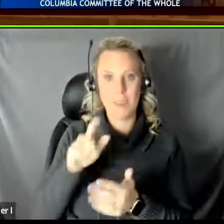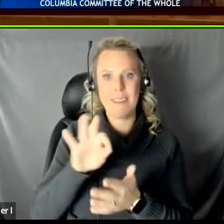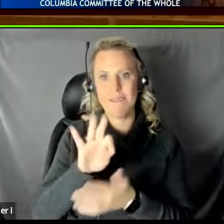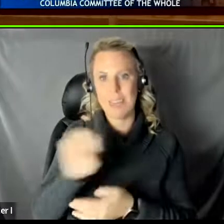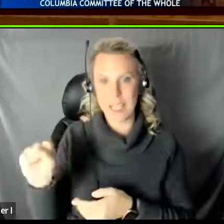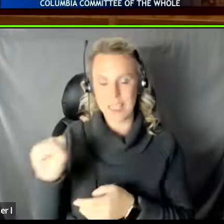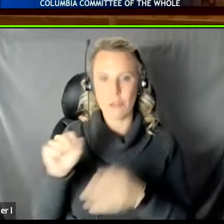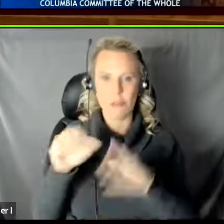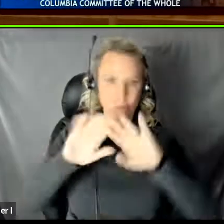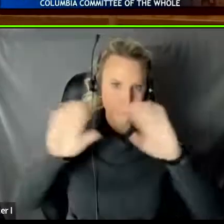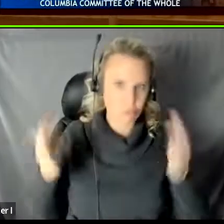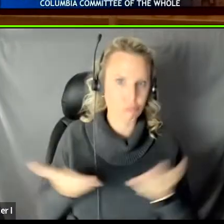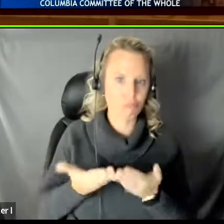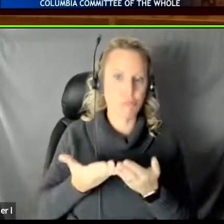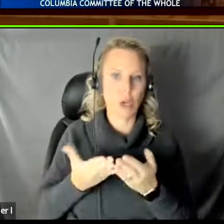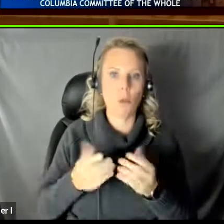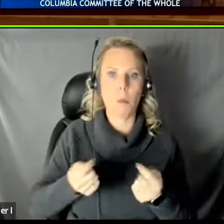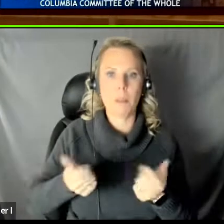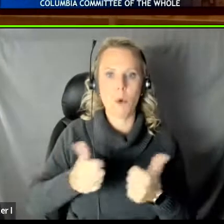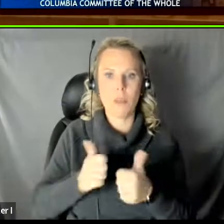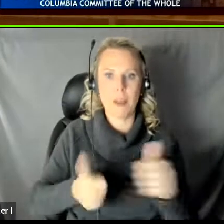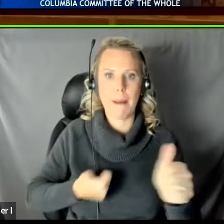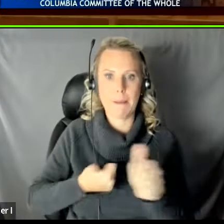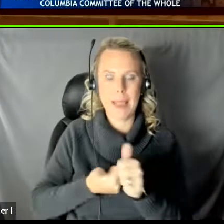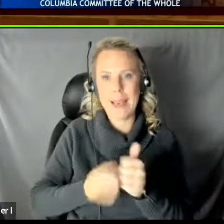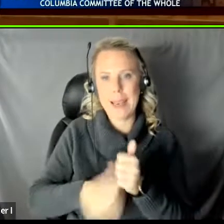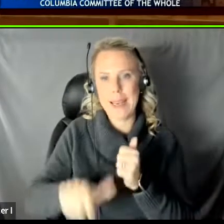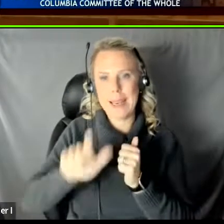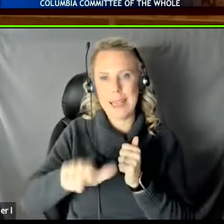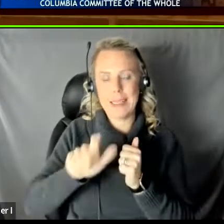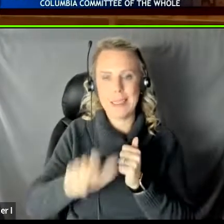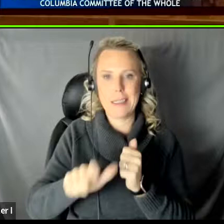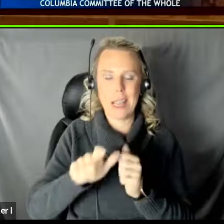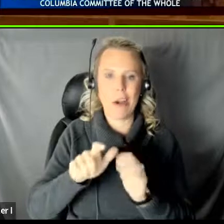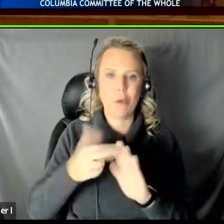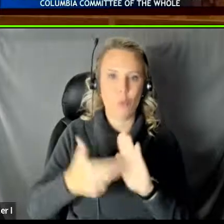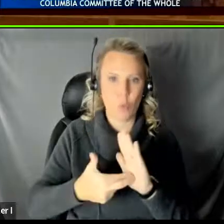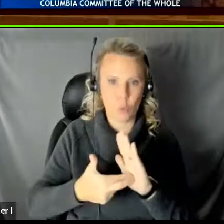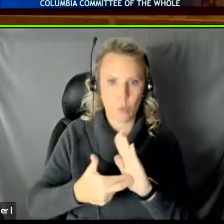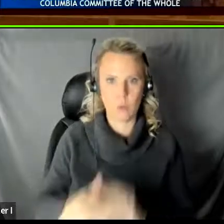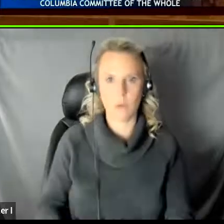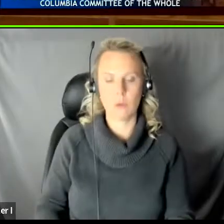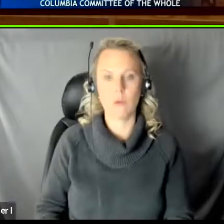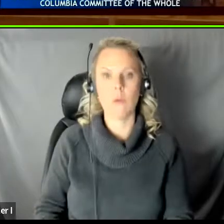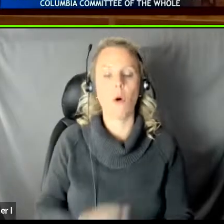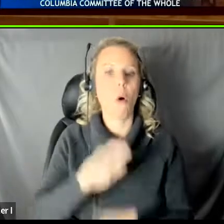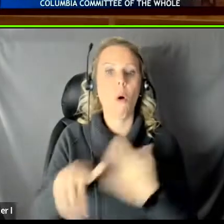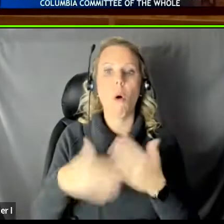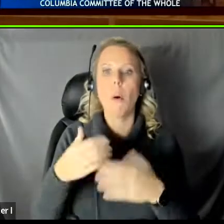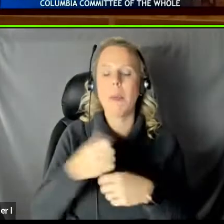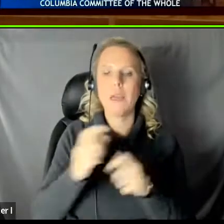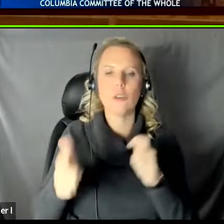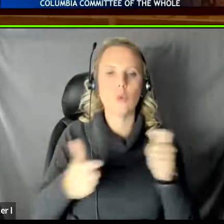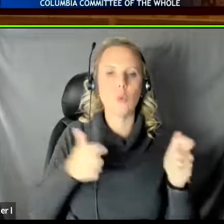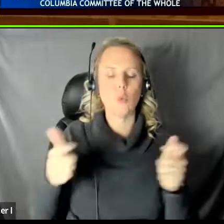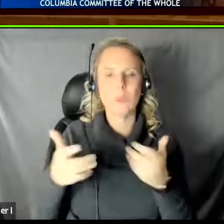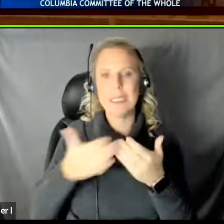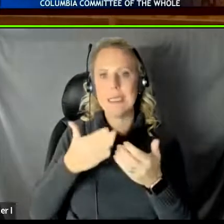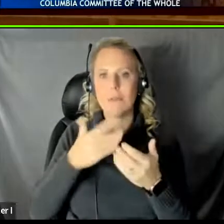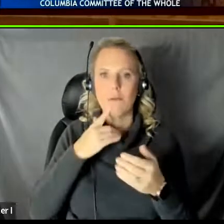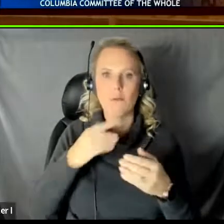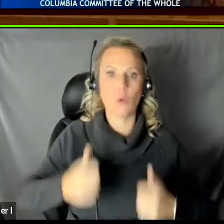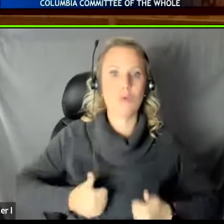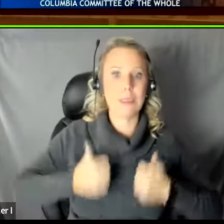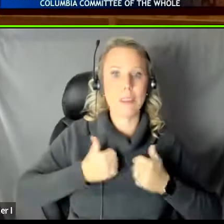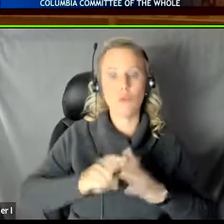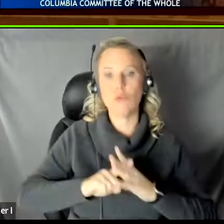across the board, and removes or updates outdated and unnecessary provisions. All of this will make it significantly easier for residents to